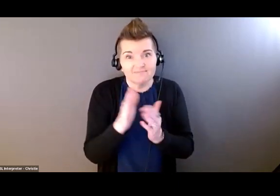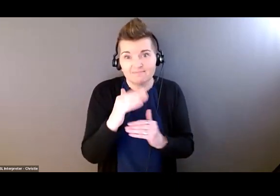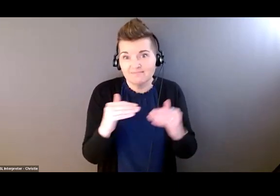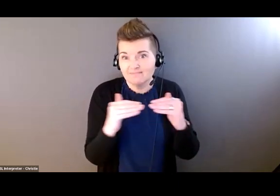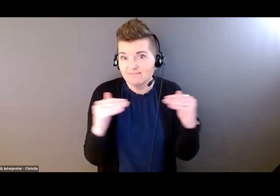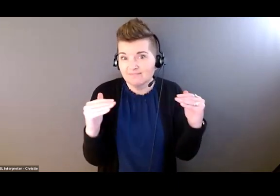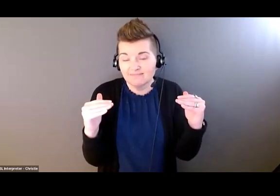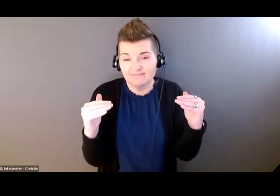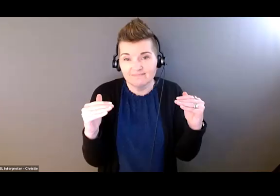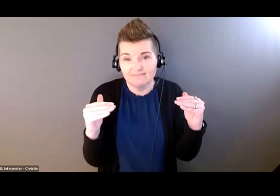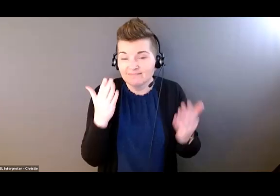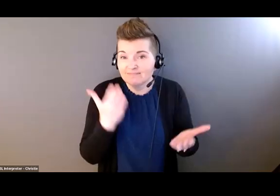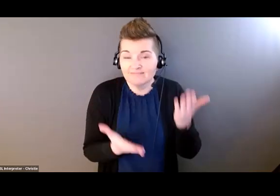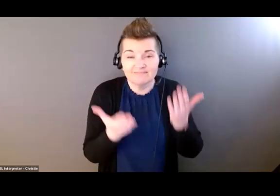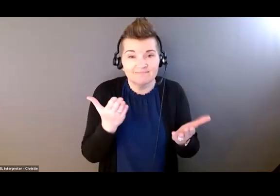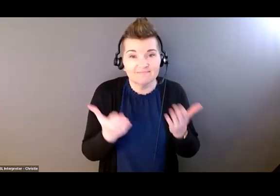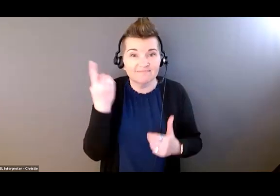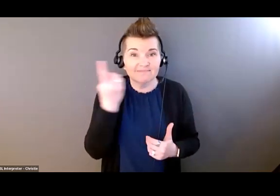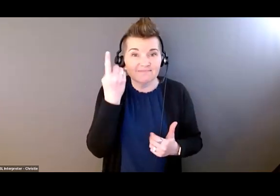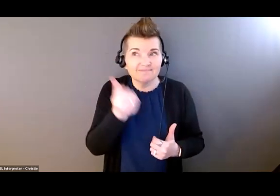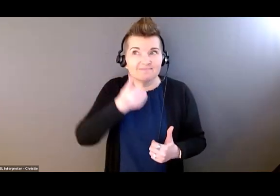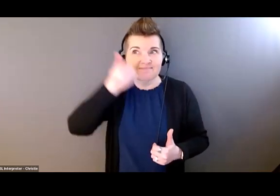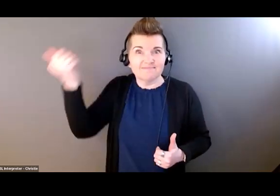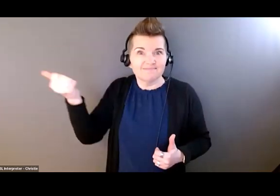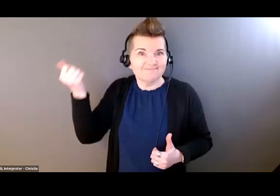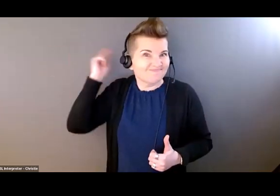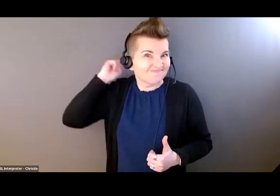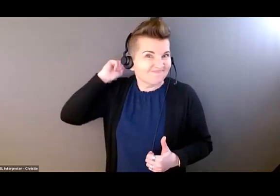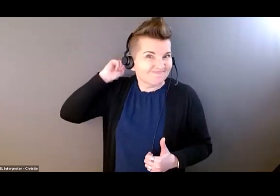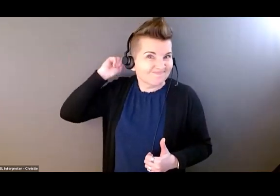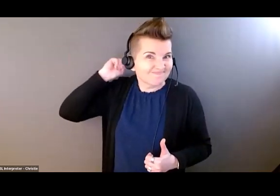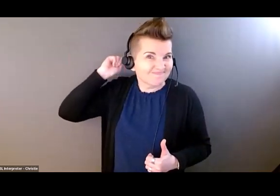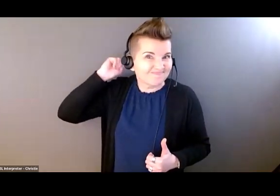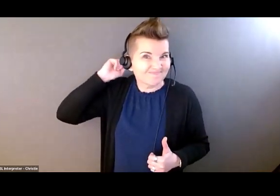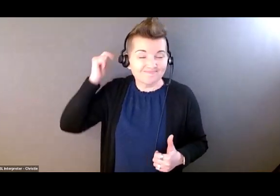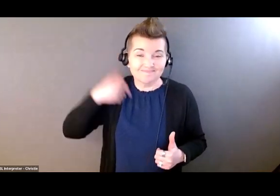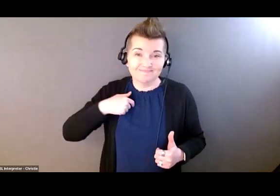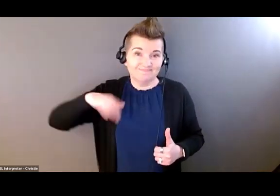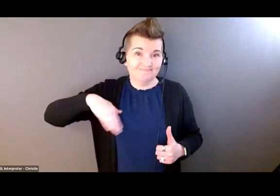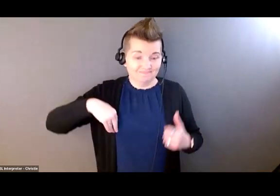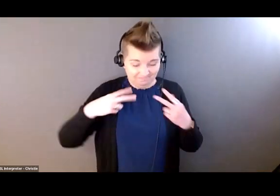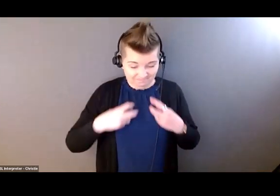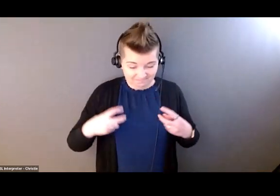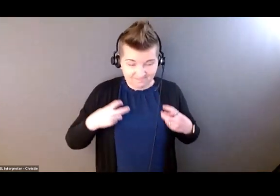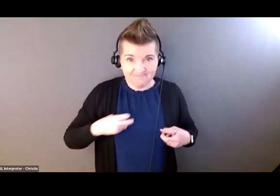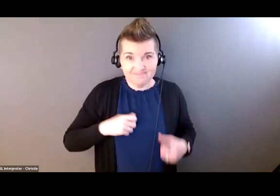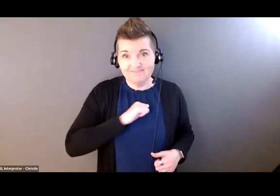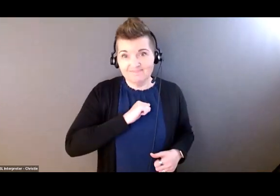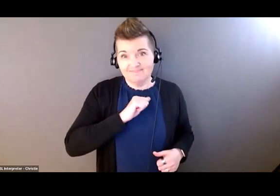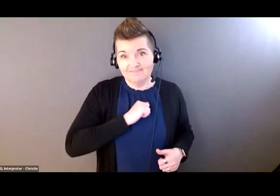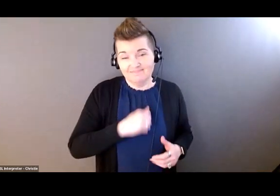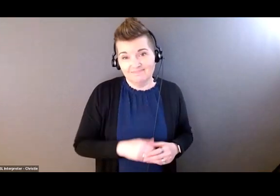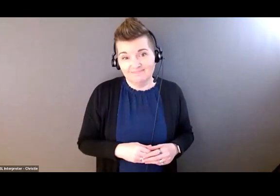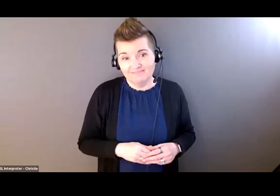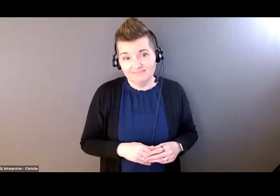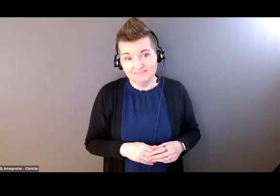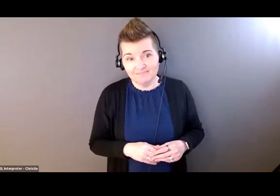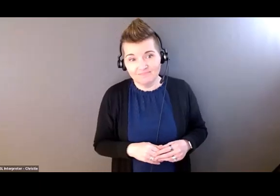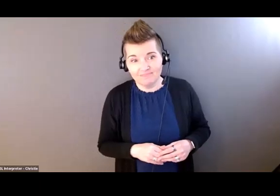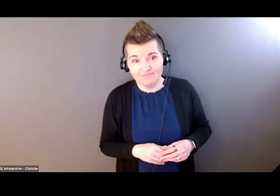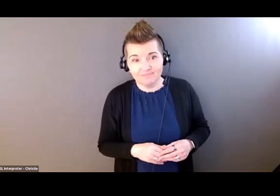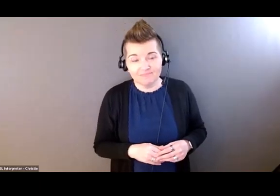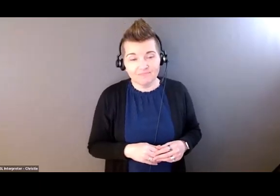use the word in what context, and they're also then not sure how it's going to be received. So yeah, there's lots to think about.